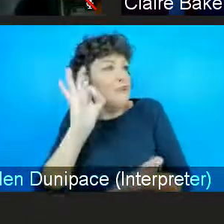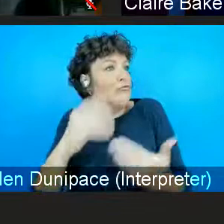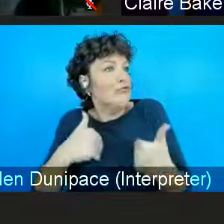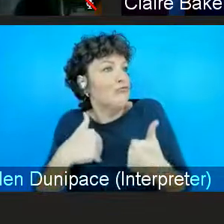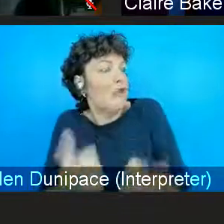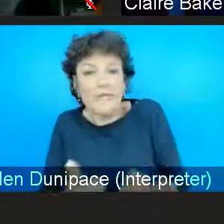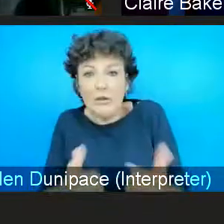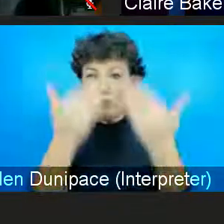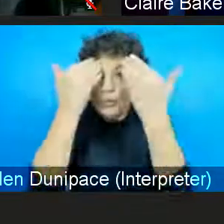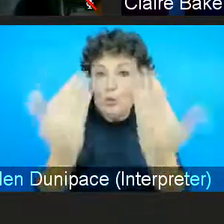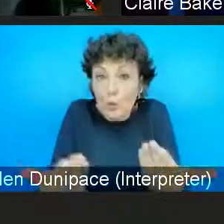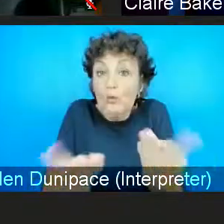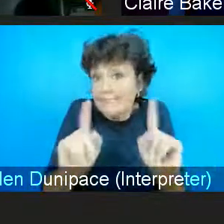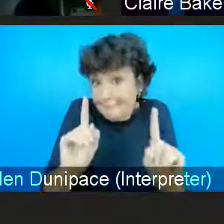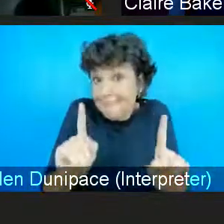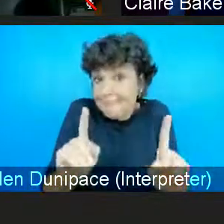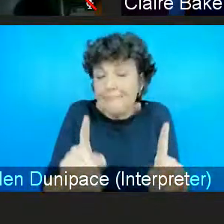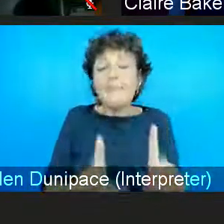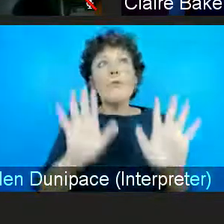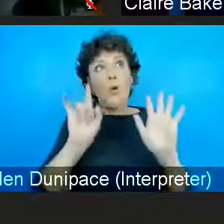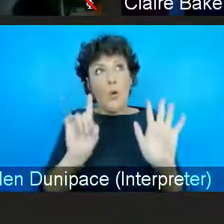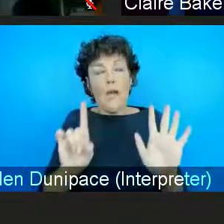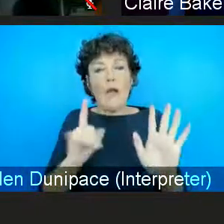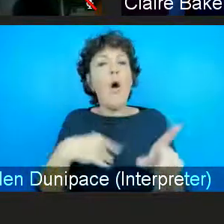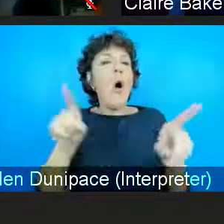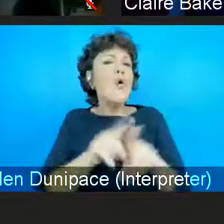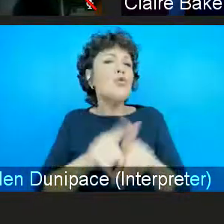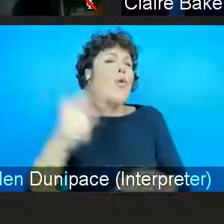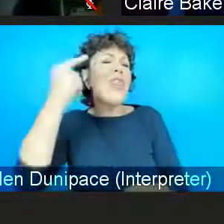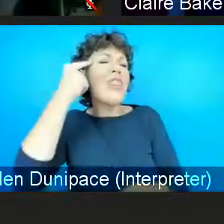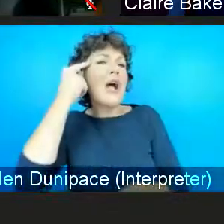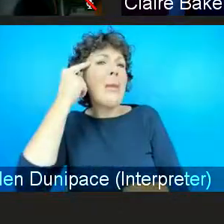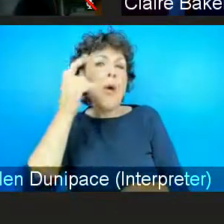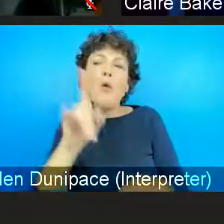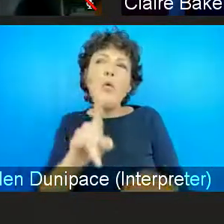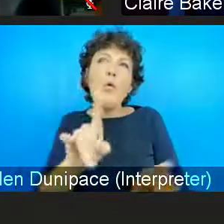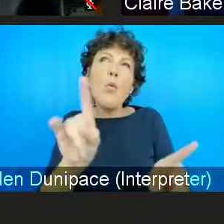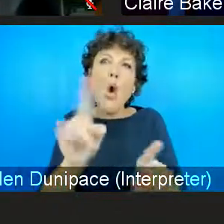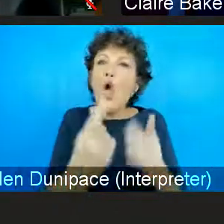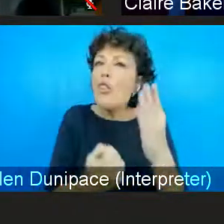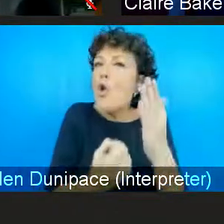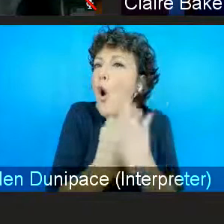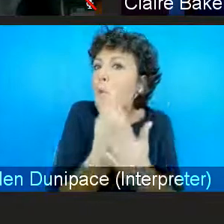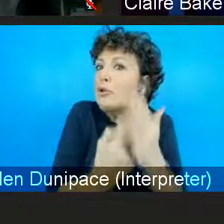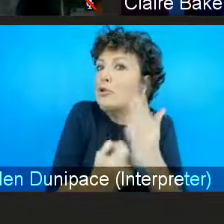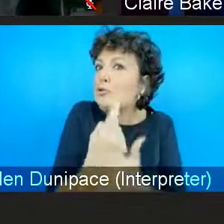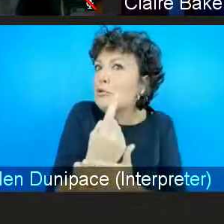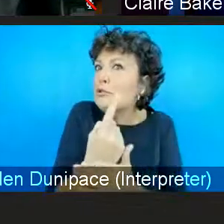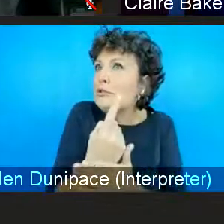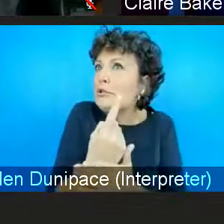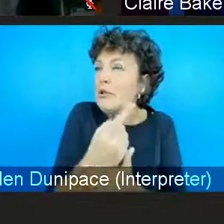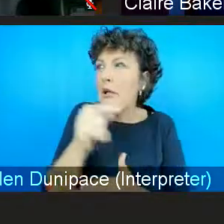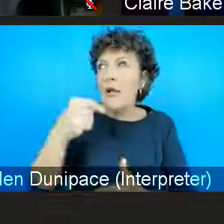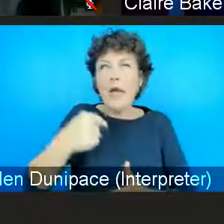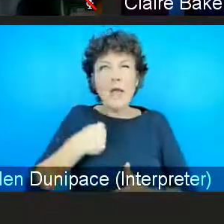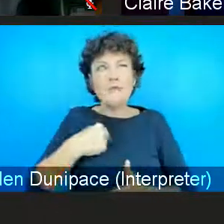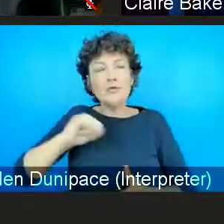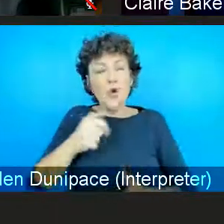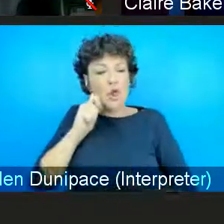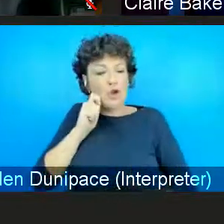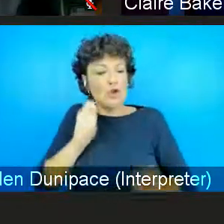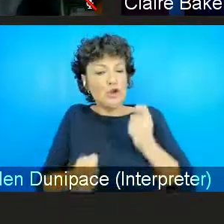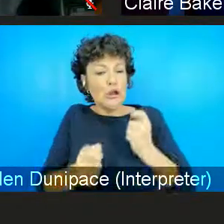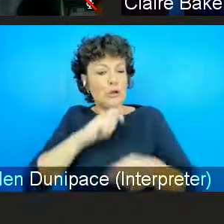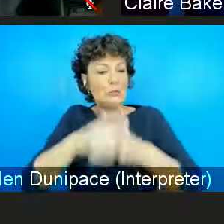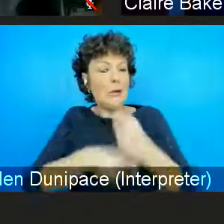basically it was about, I mean, looking on the bright side as well, looking about the opportunities that come from moving to net zero by